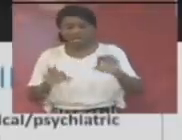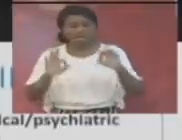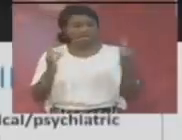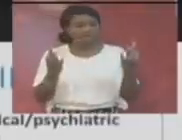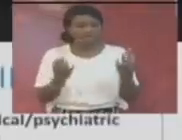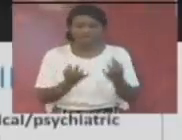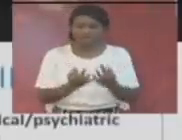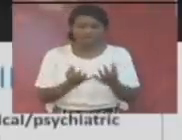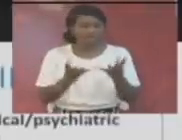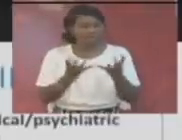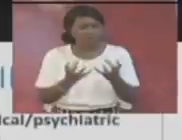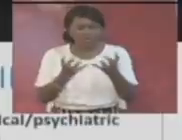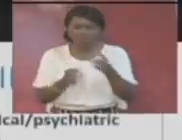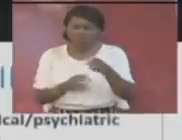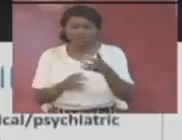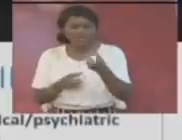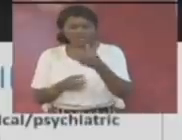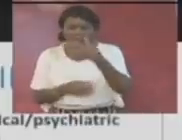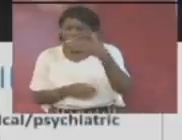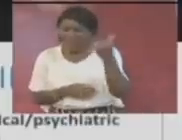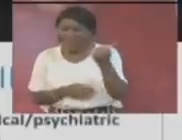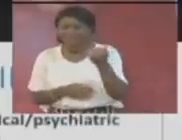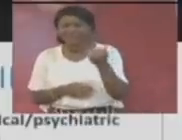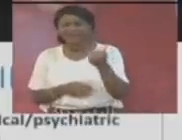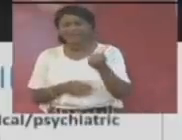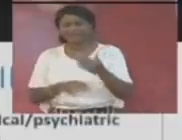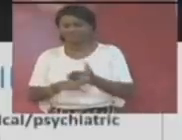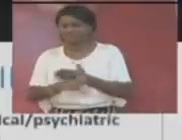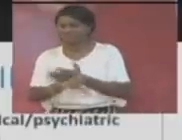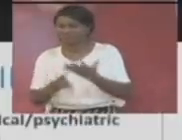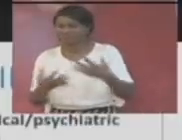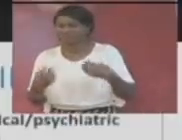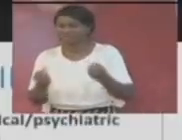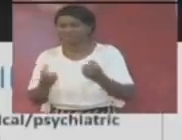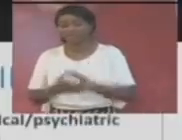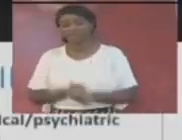who really want you to recover. May I have my second slide?